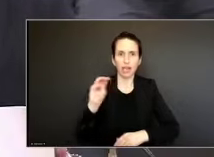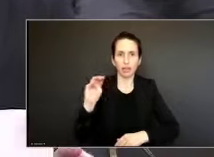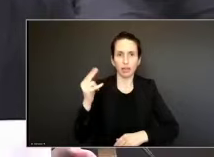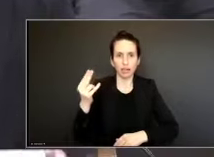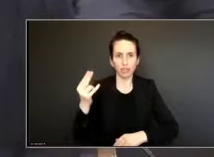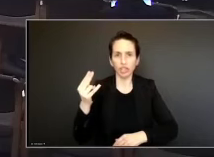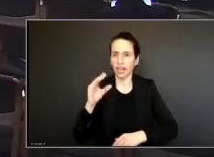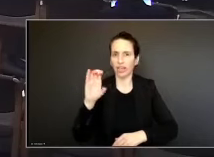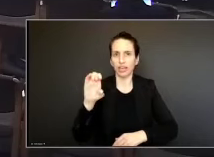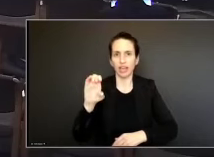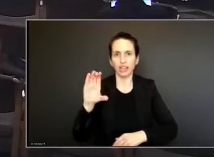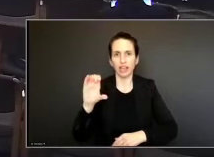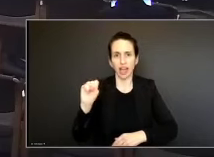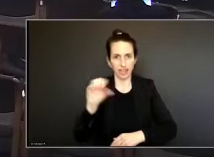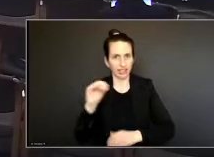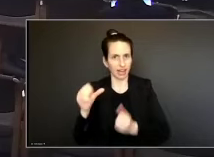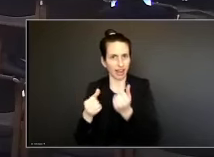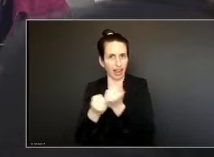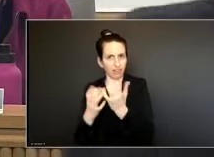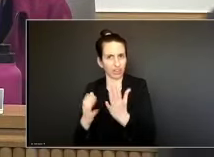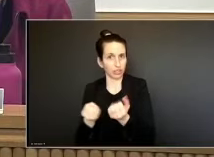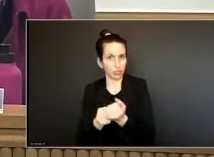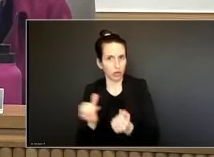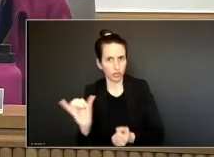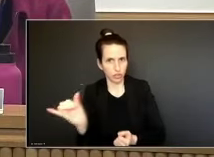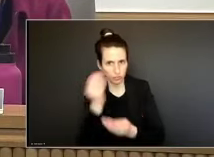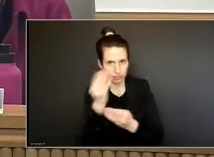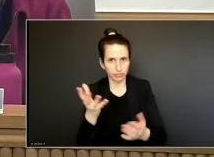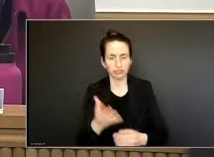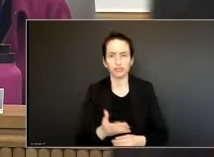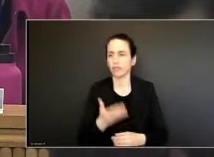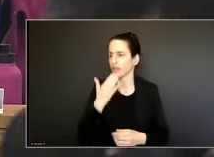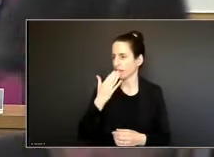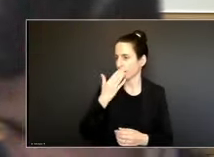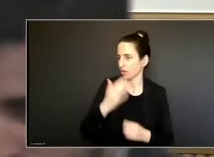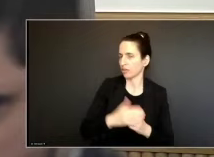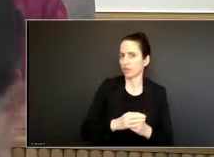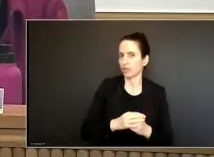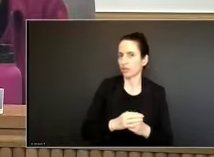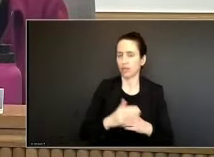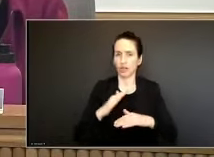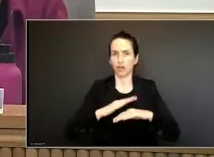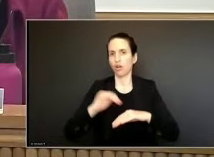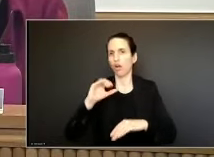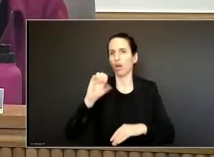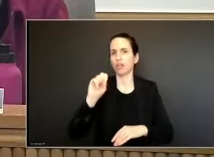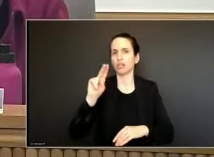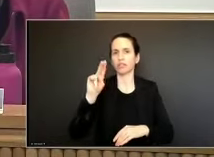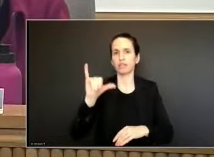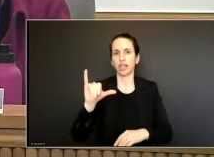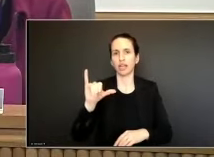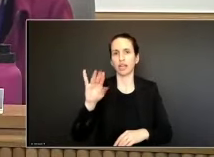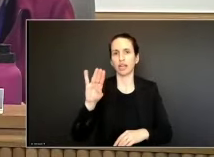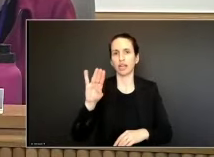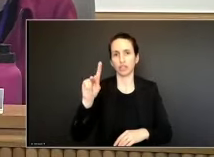Thank you very much. Much appreciated. I'd like to call on Sunny Briscoe from Damascus, joining us